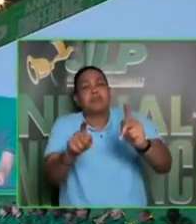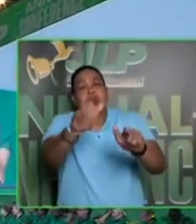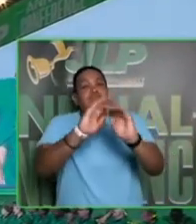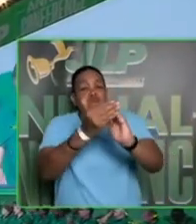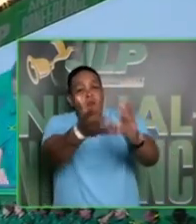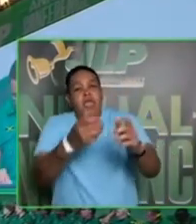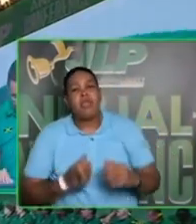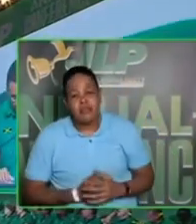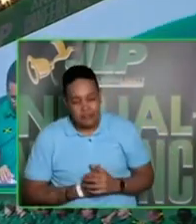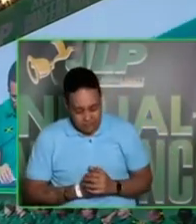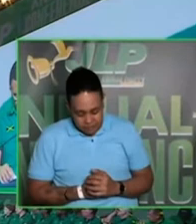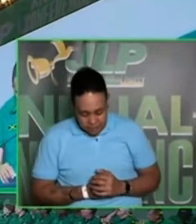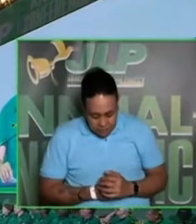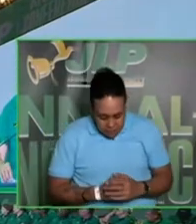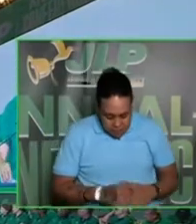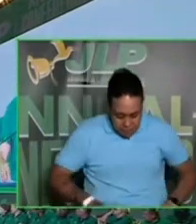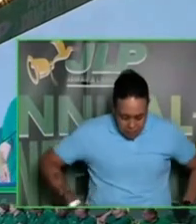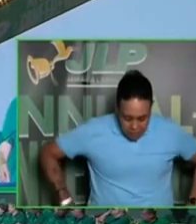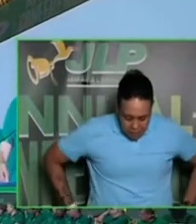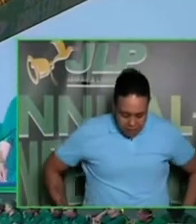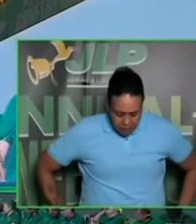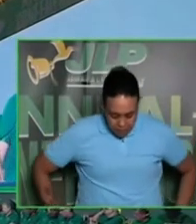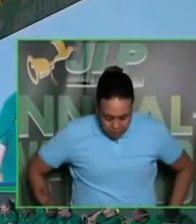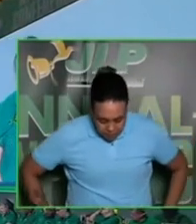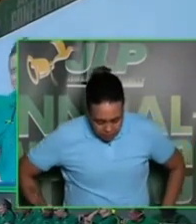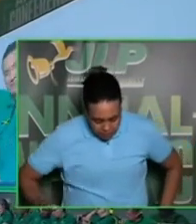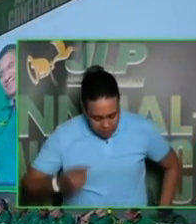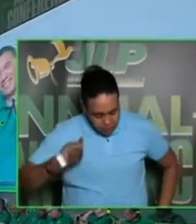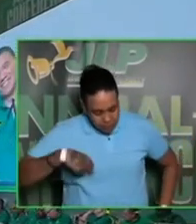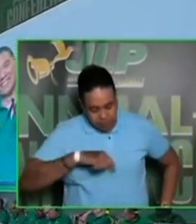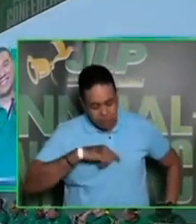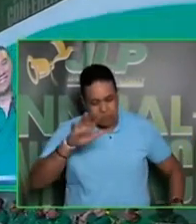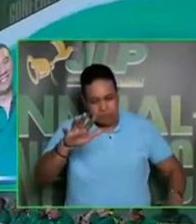Jamaica. You had a better